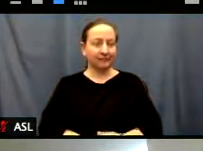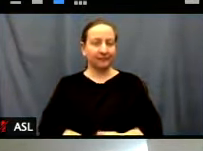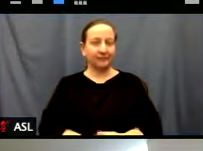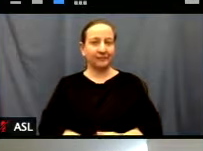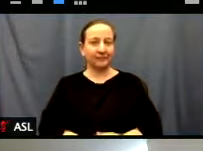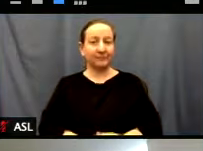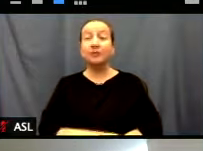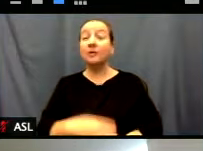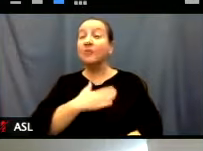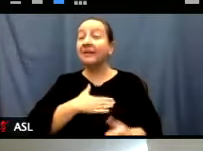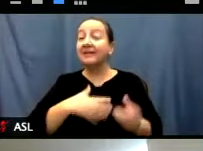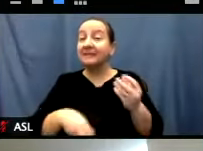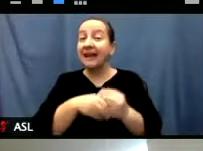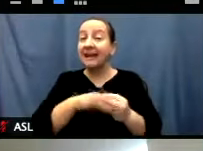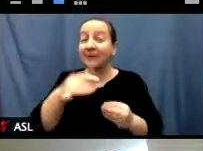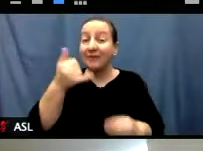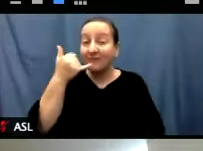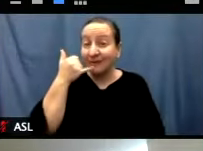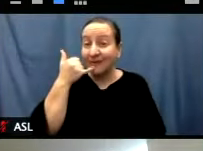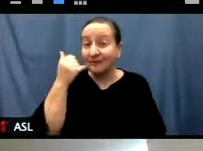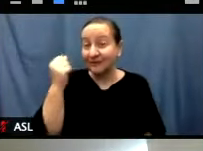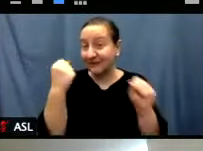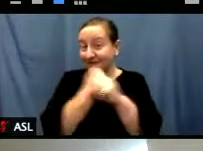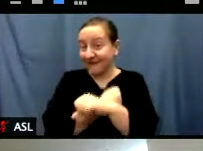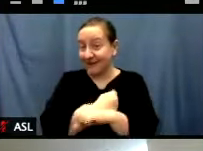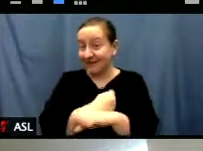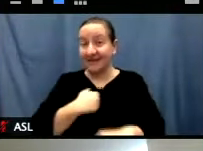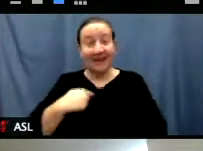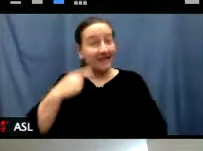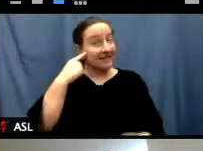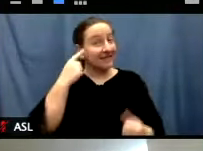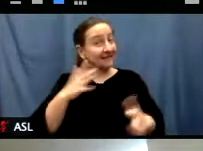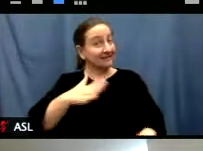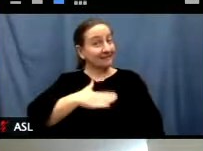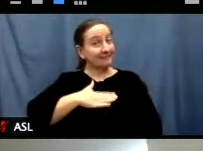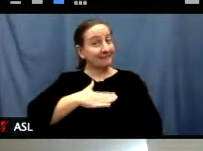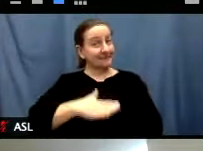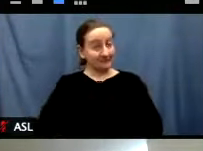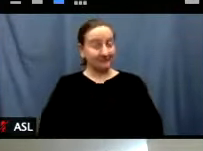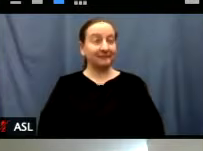So please add your phone to the fight. And I think that's it for me.